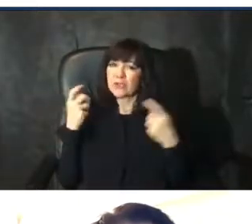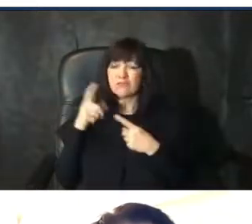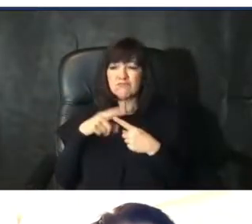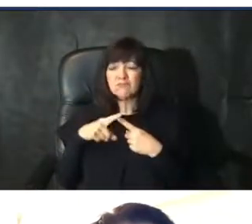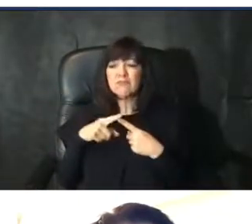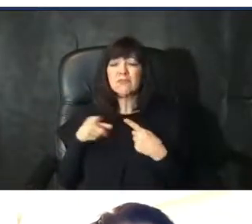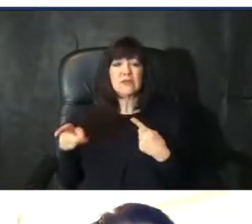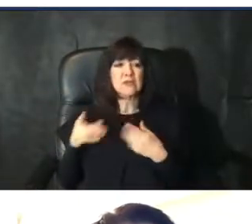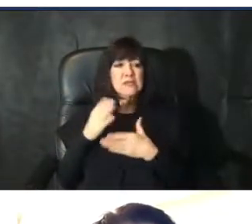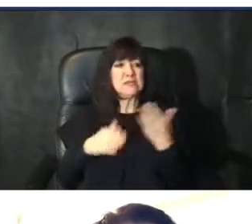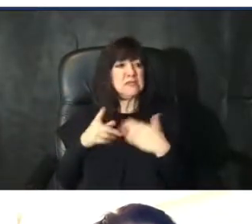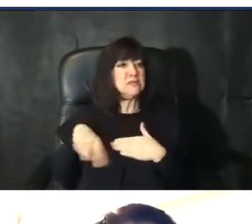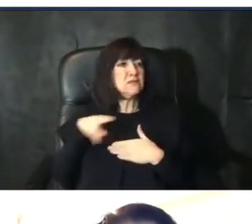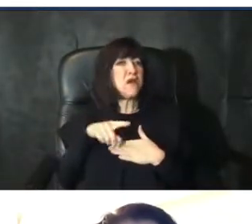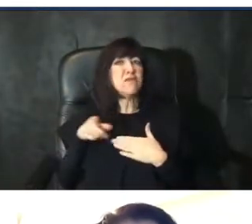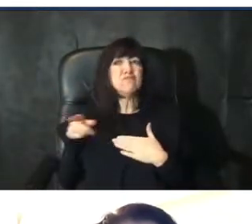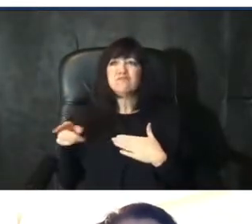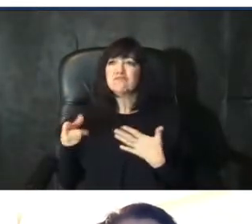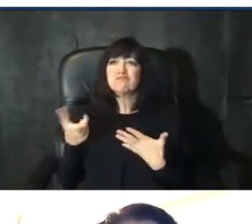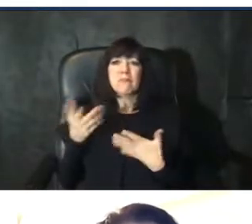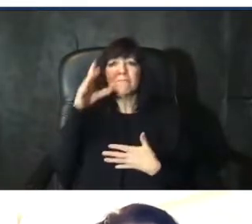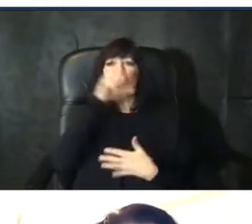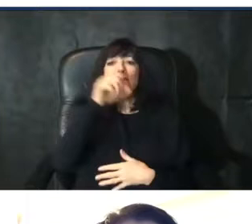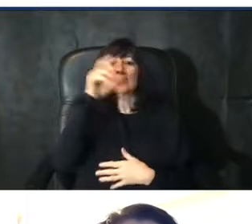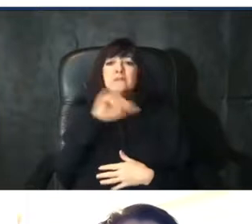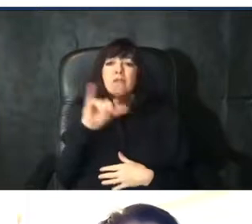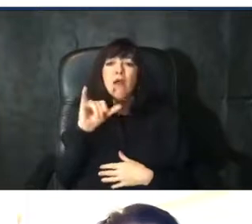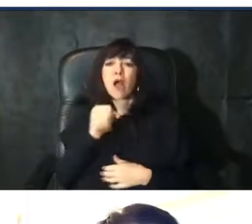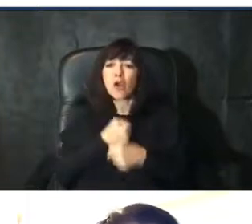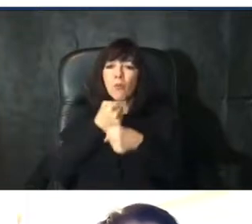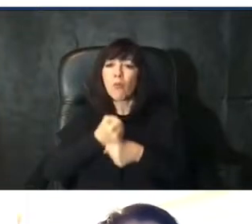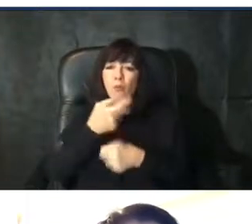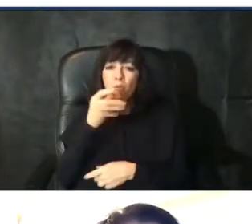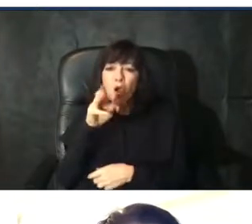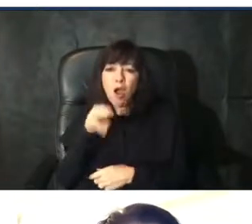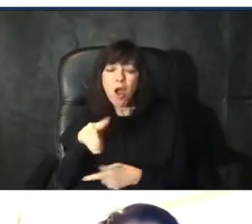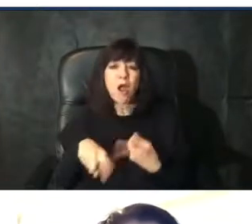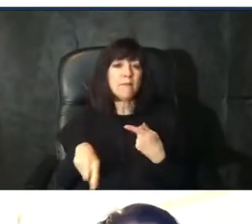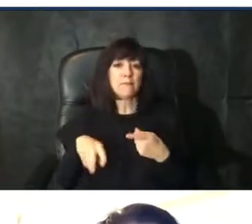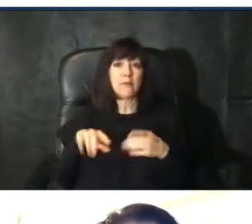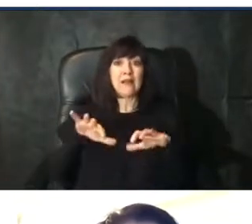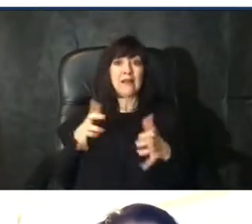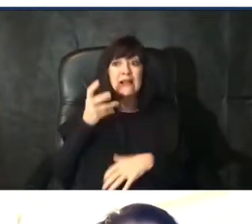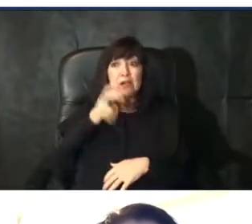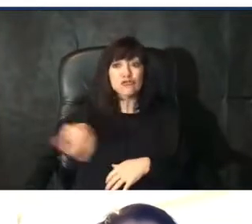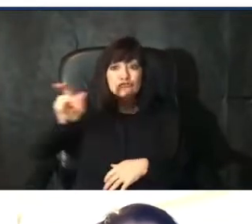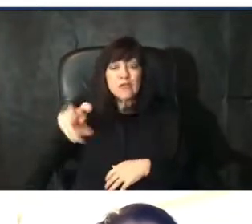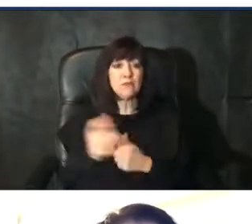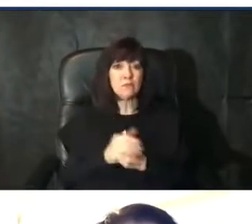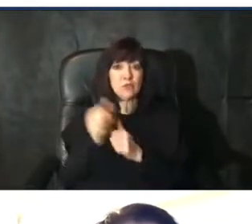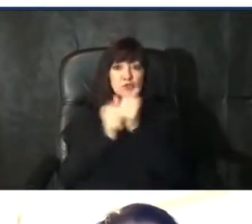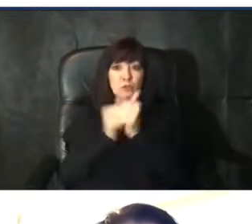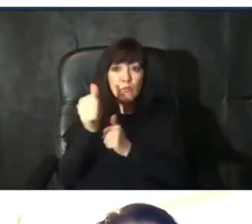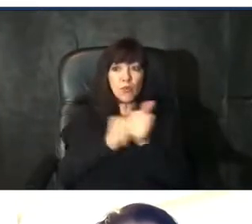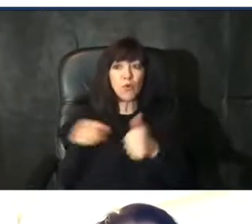social milestones like the prom, 8th grade dances, class trips, promotions, sports. So we have